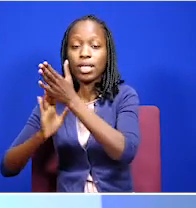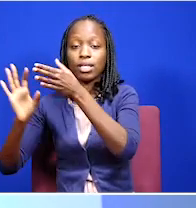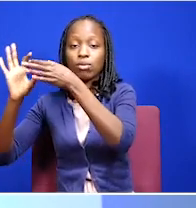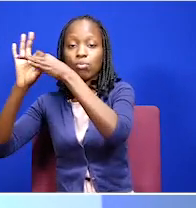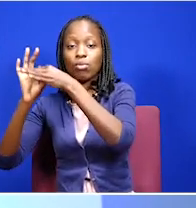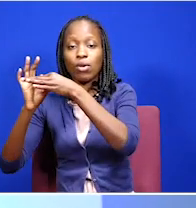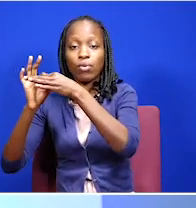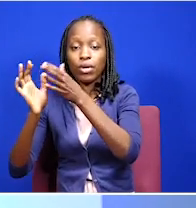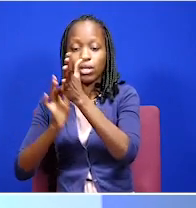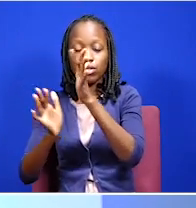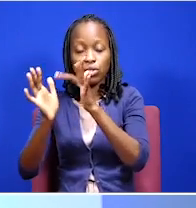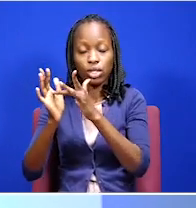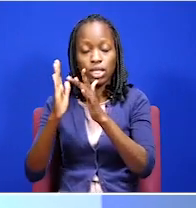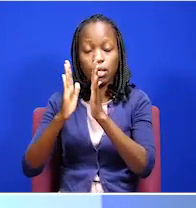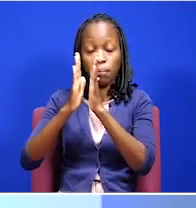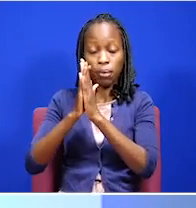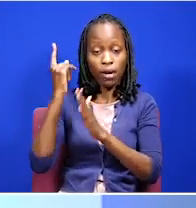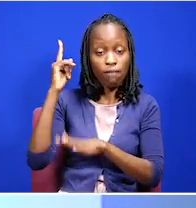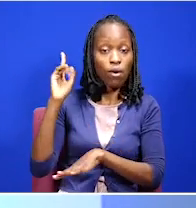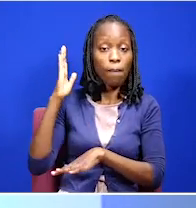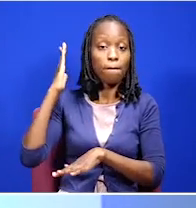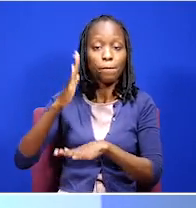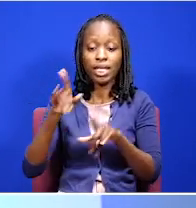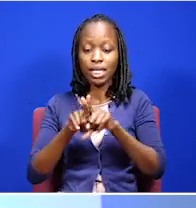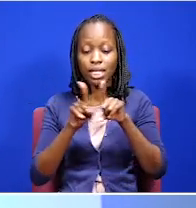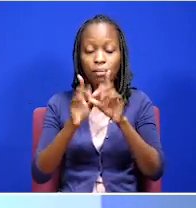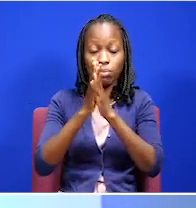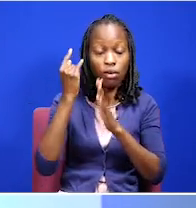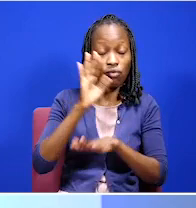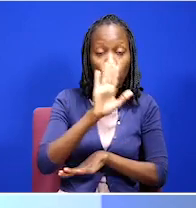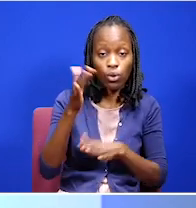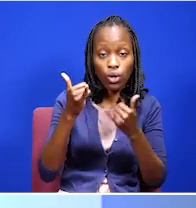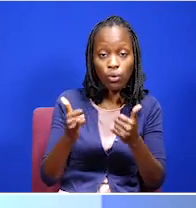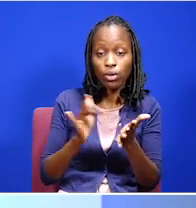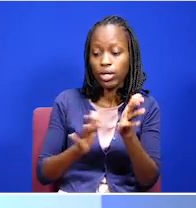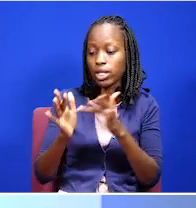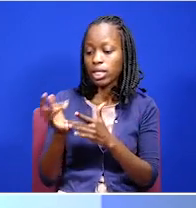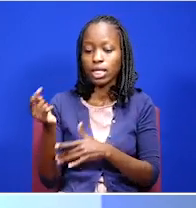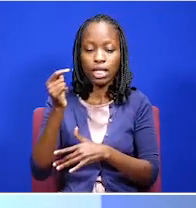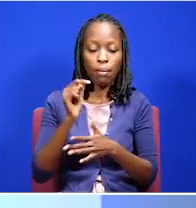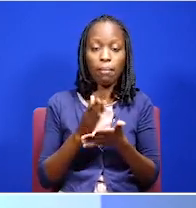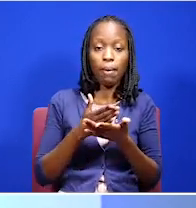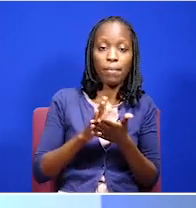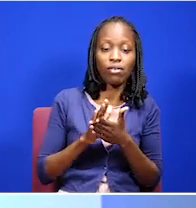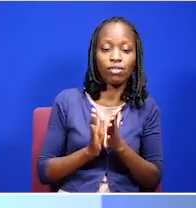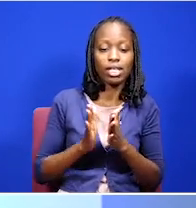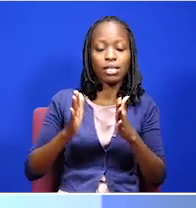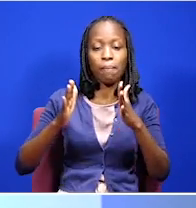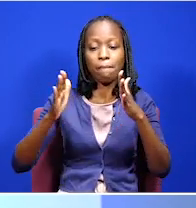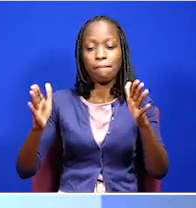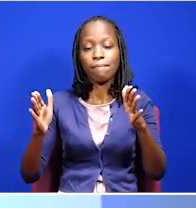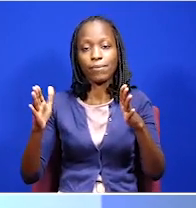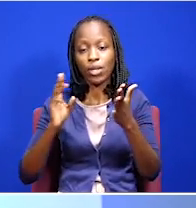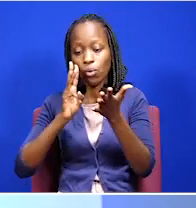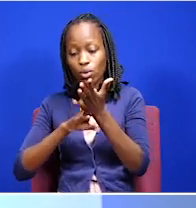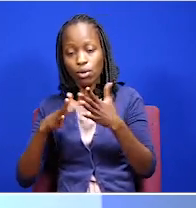for you and is saying, come on board and be part of this great company of witnesses who live in this